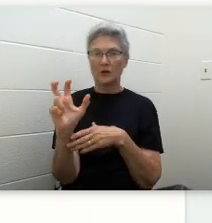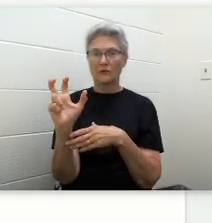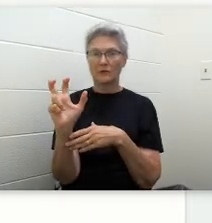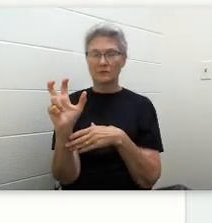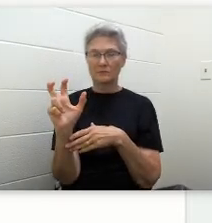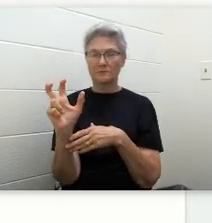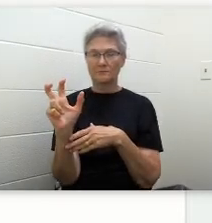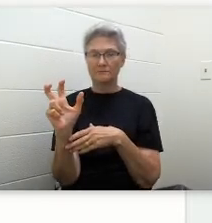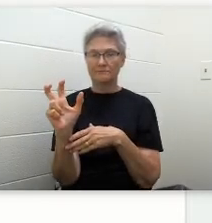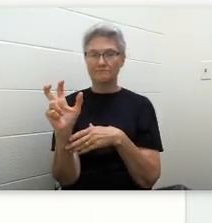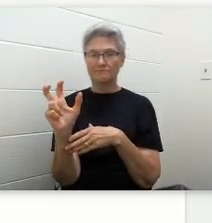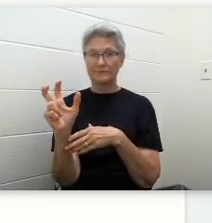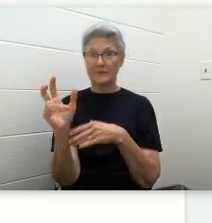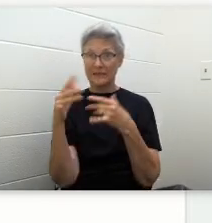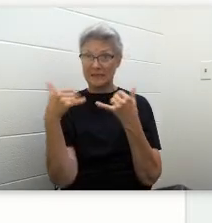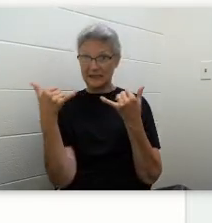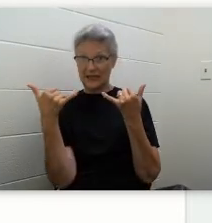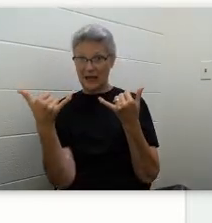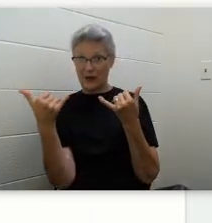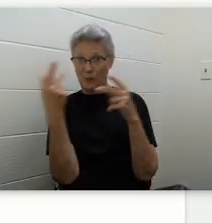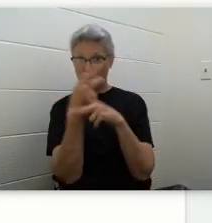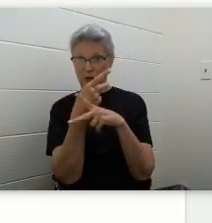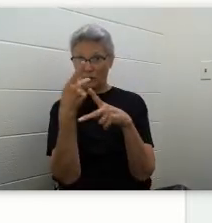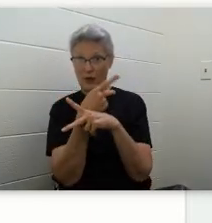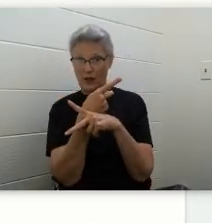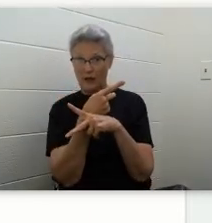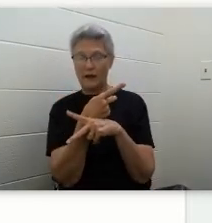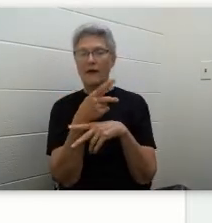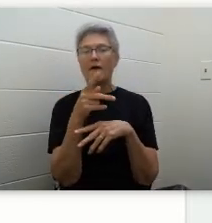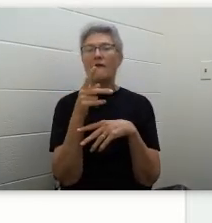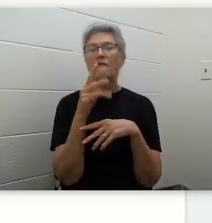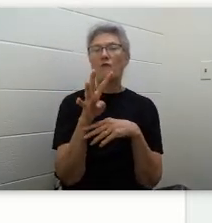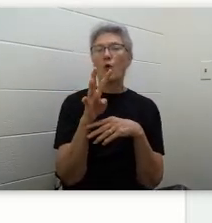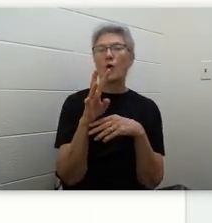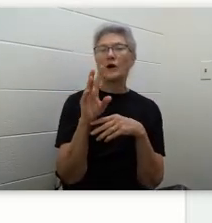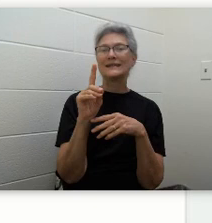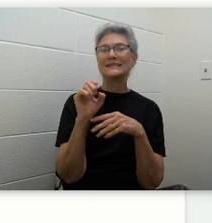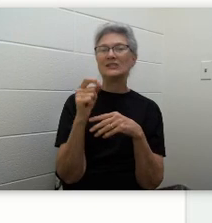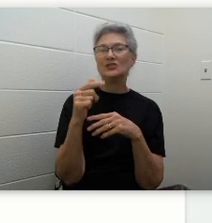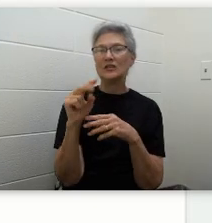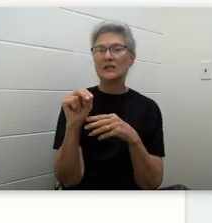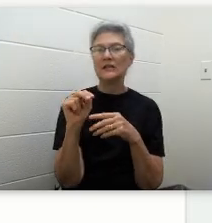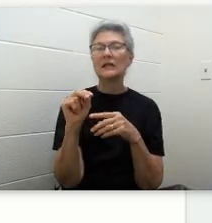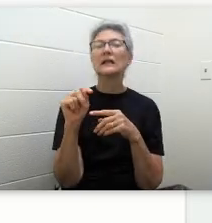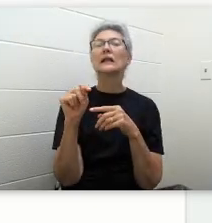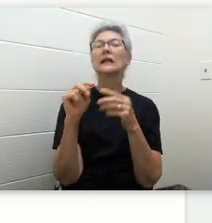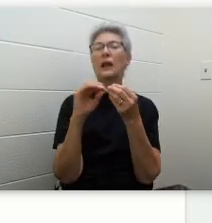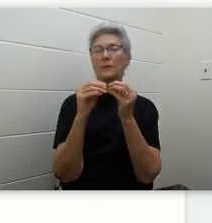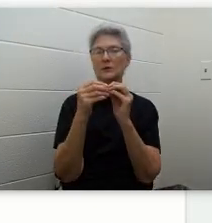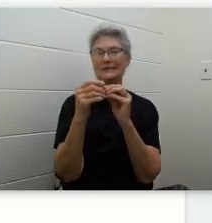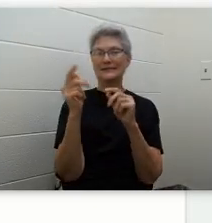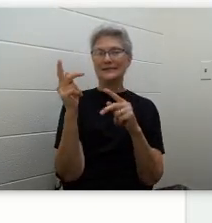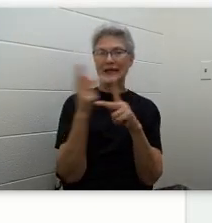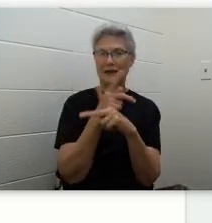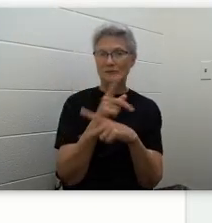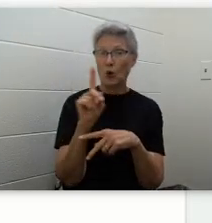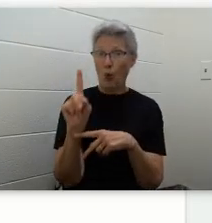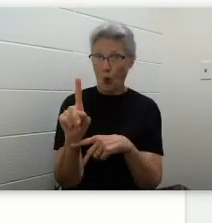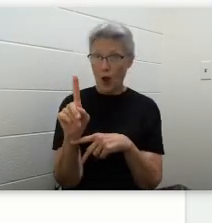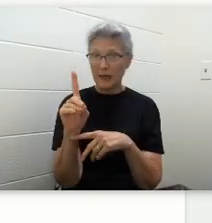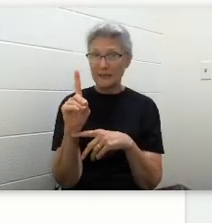20,300. So today we multiplied 4-digit numbers times a 1-digit number